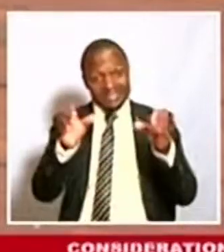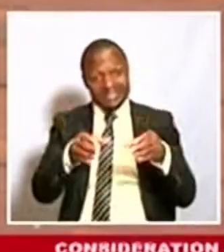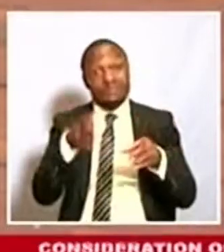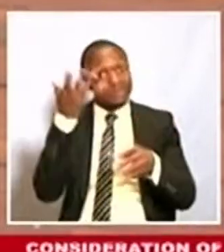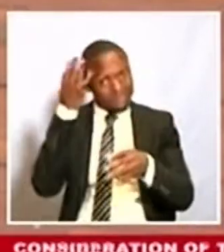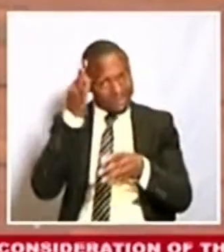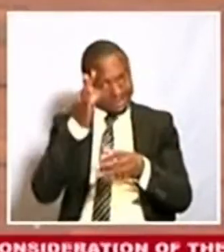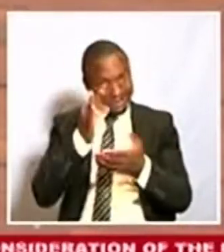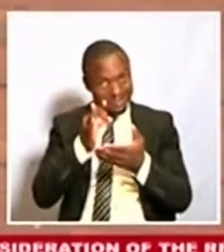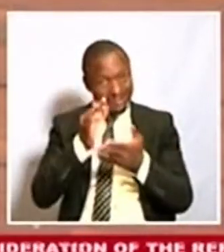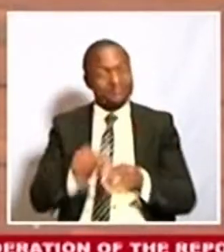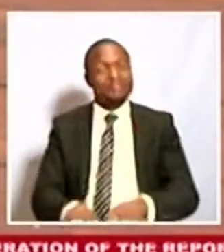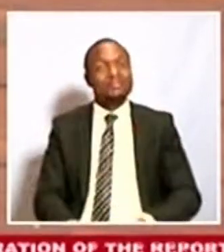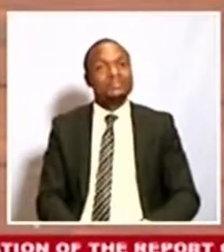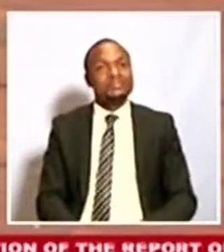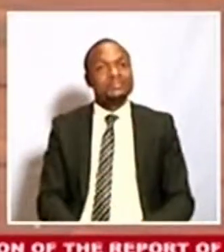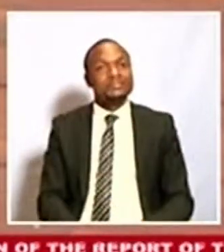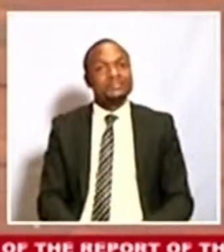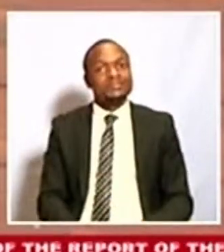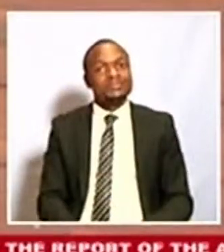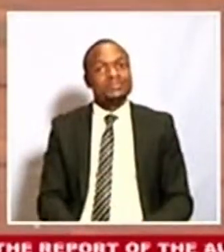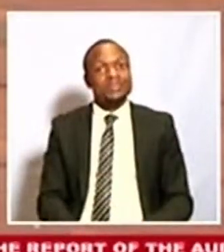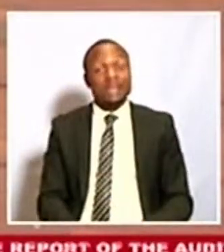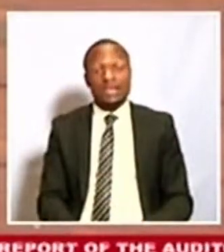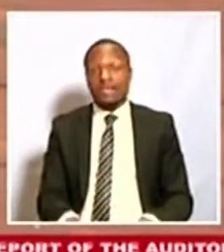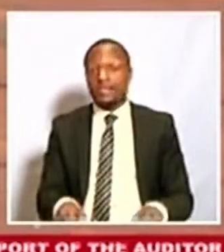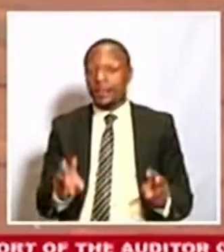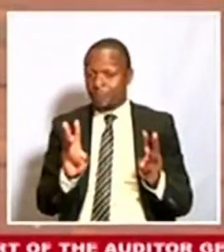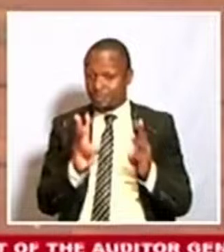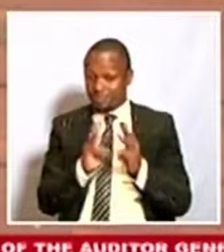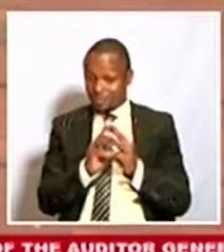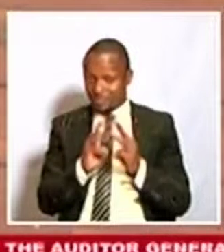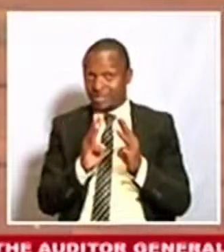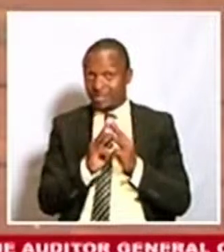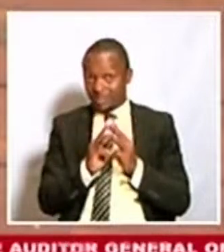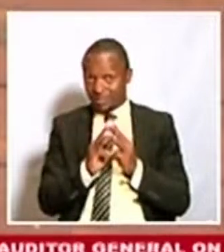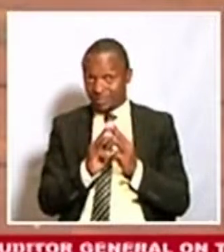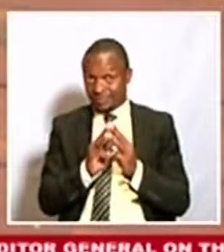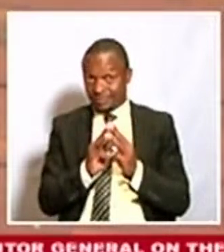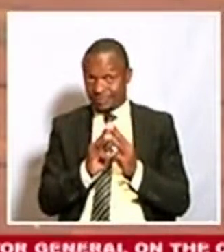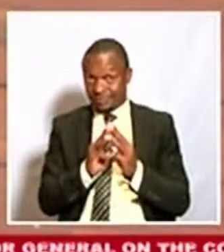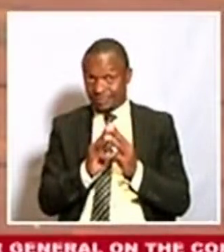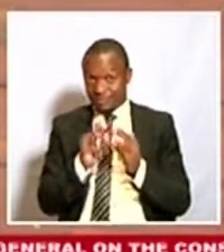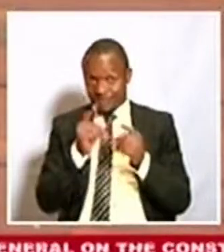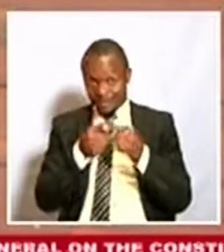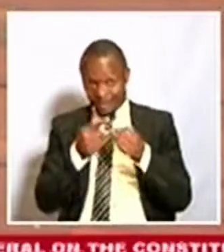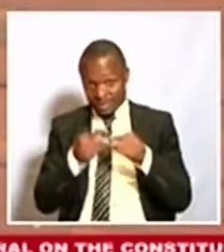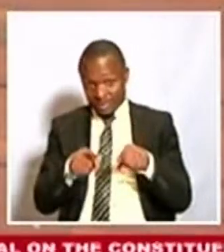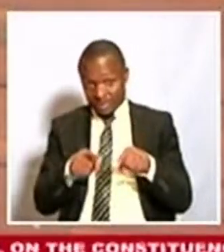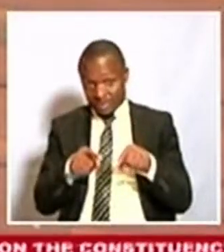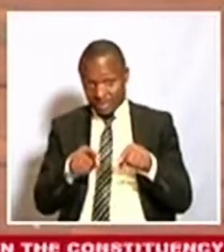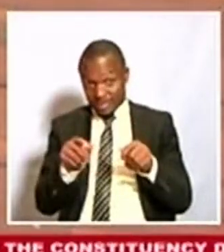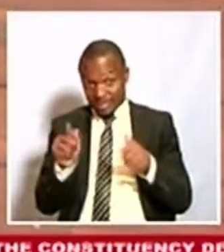secretary. The meetings were undertaken in April